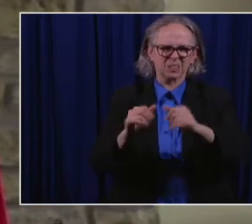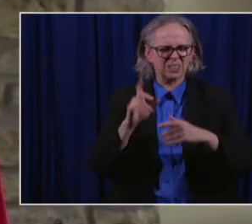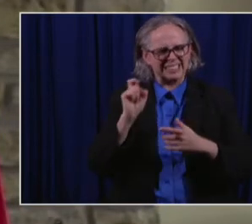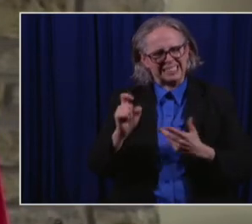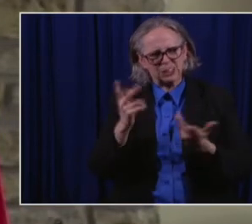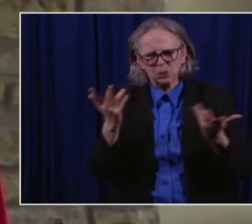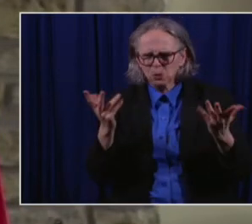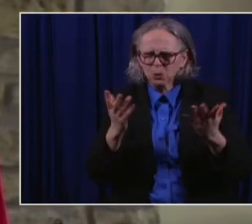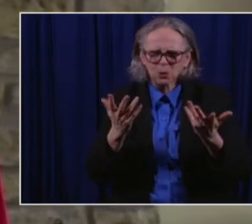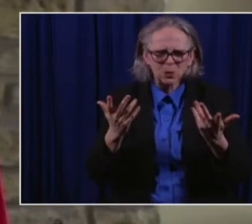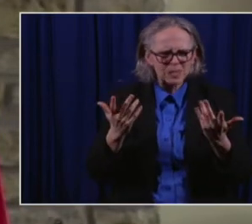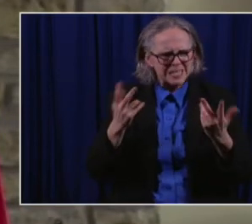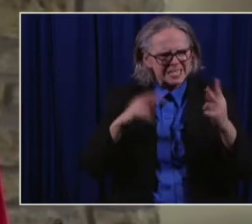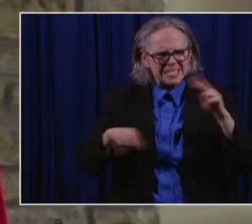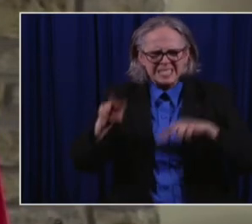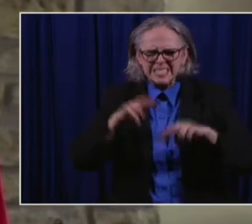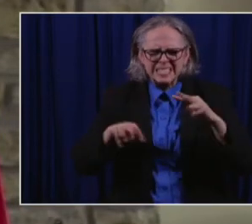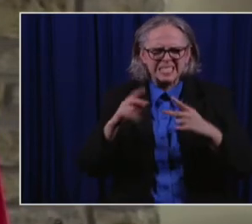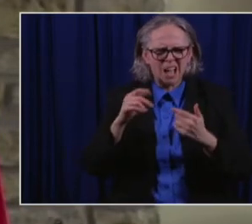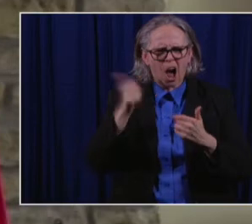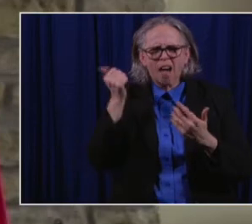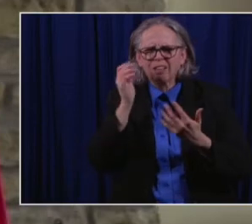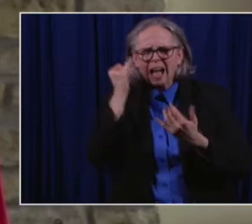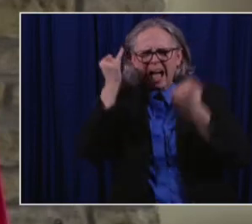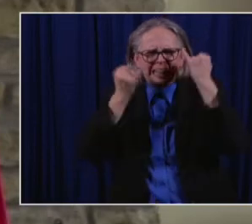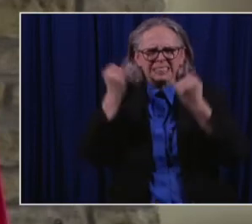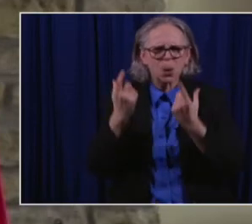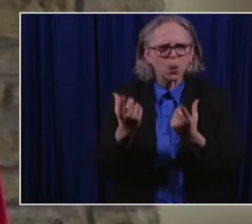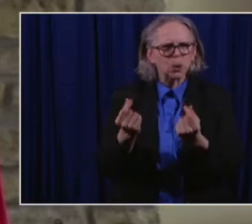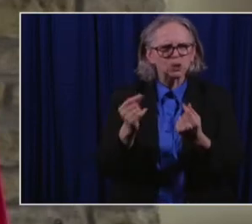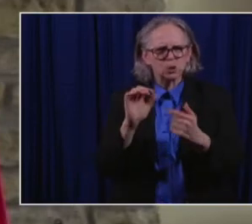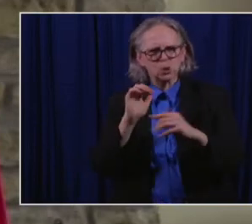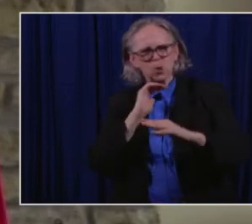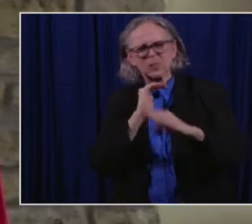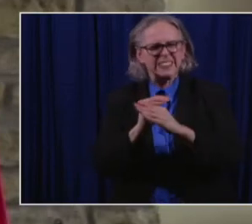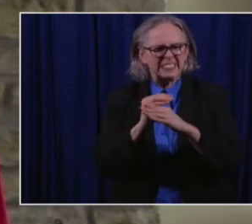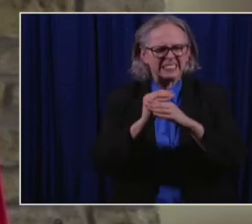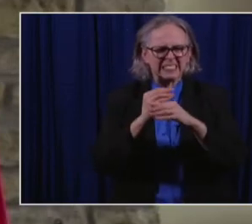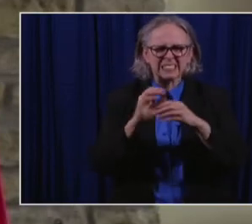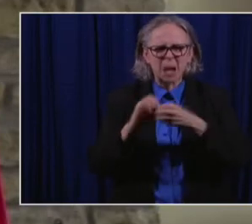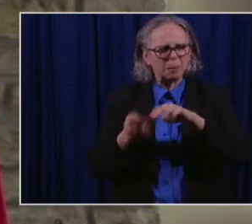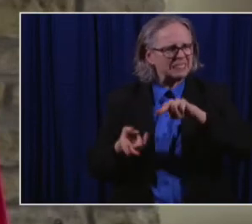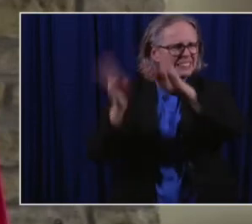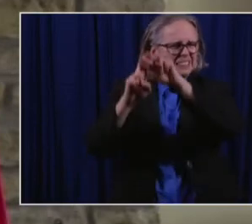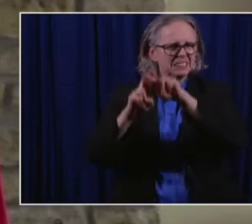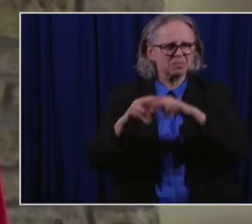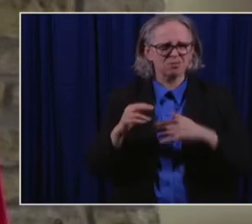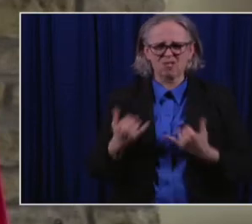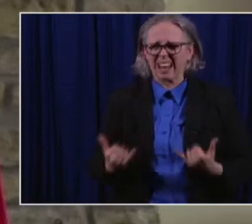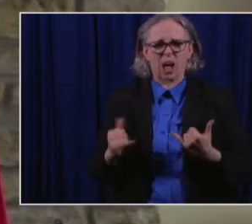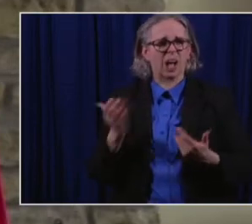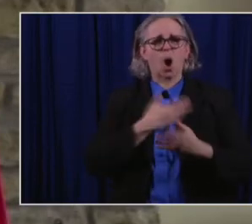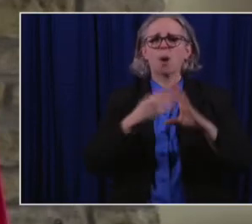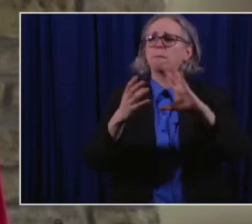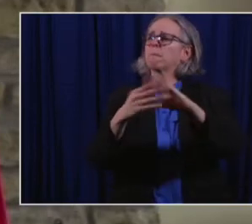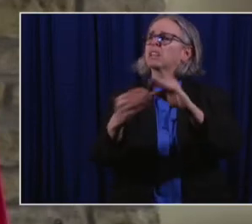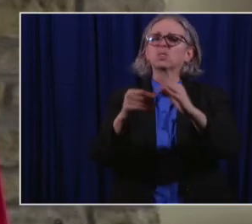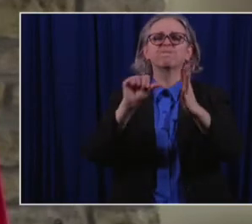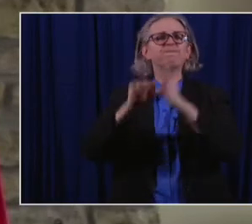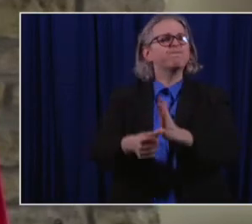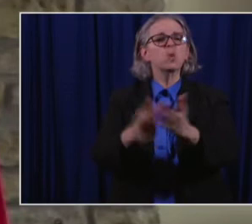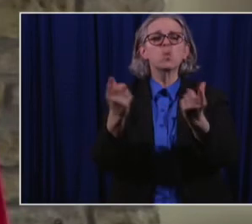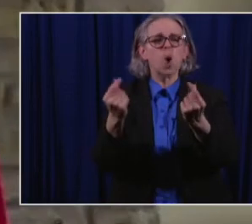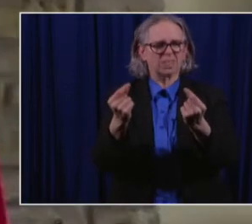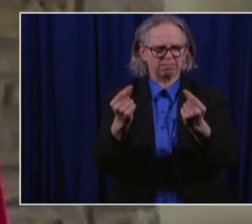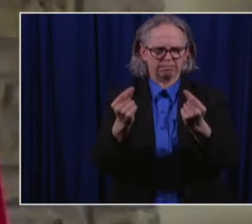look at other things to do. I think the message today, should be very clear from myself,